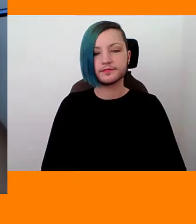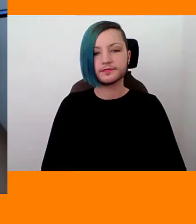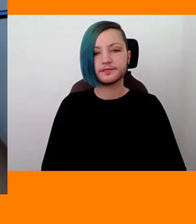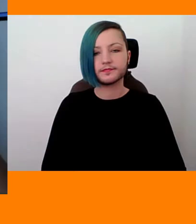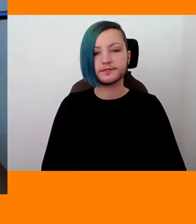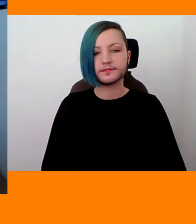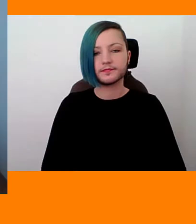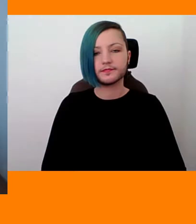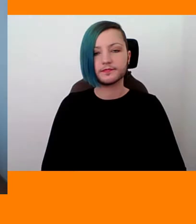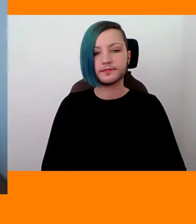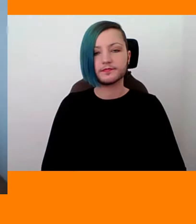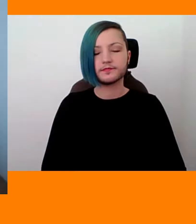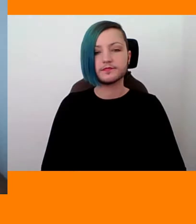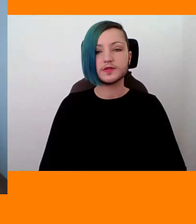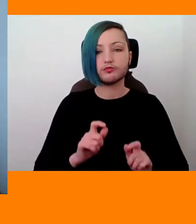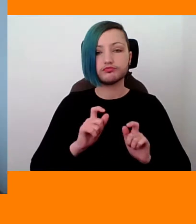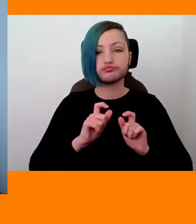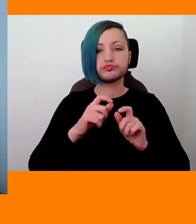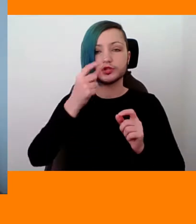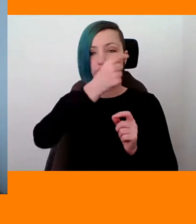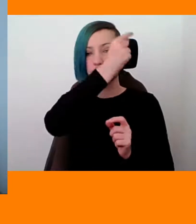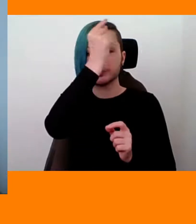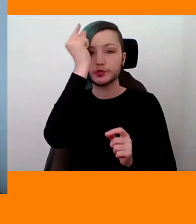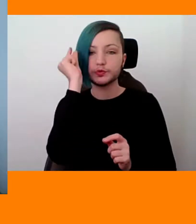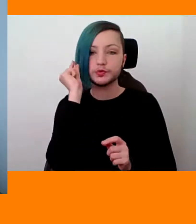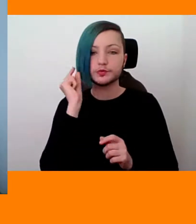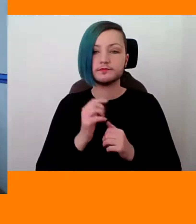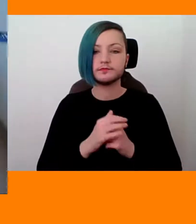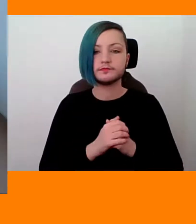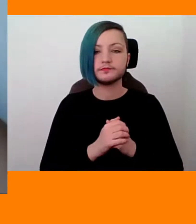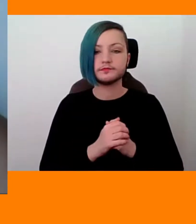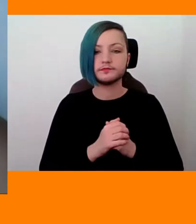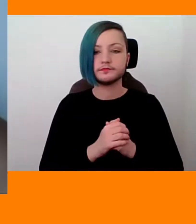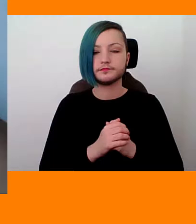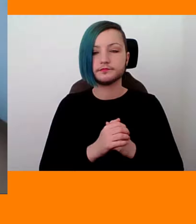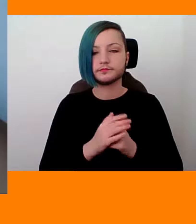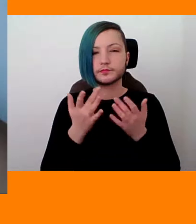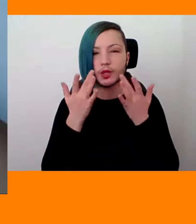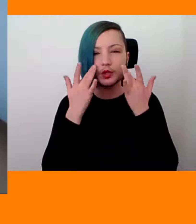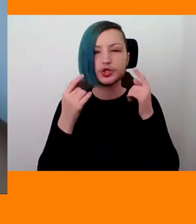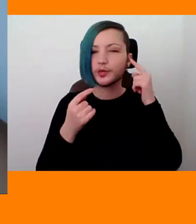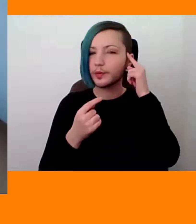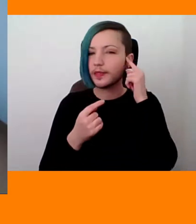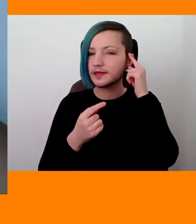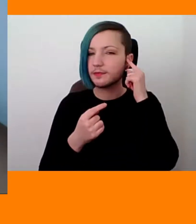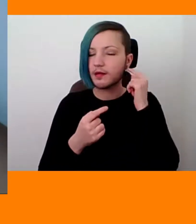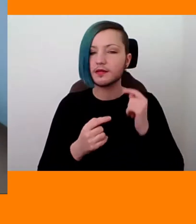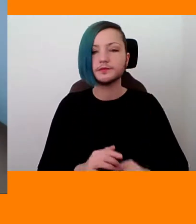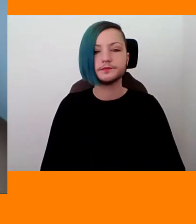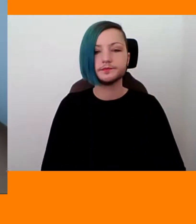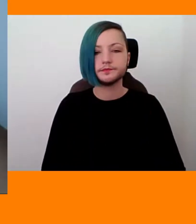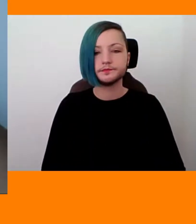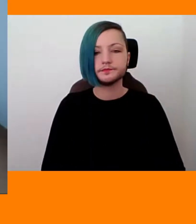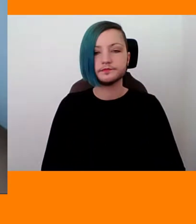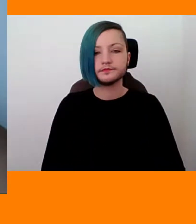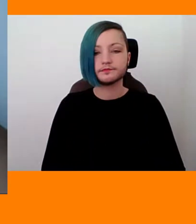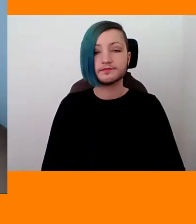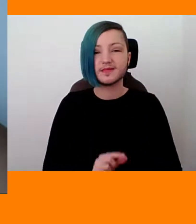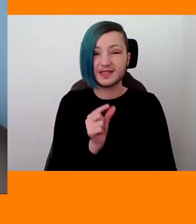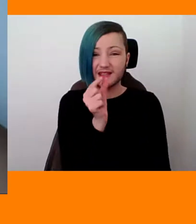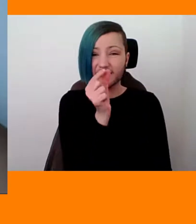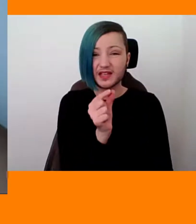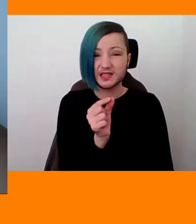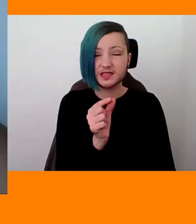And you're going to want to do that all the way around. I'm just going to show you this section here. Again, it's quite a small section.